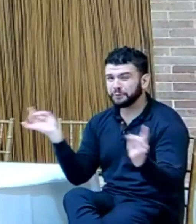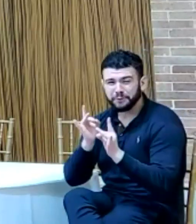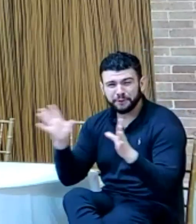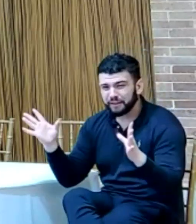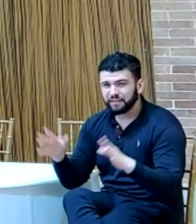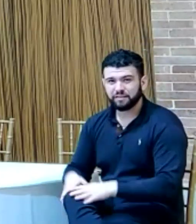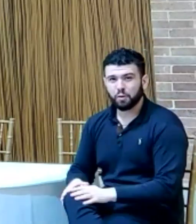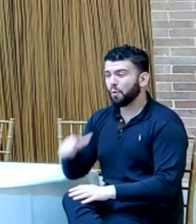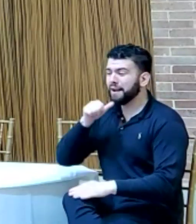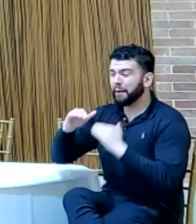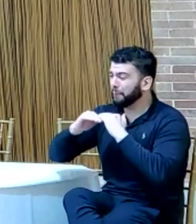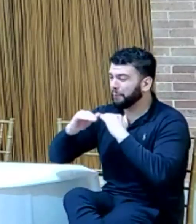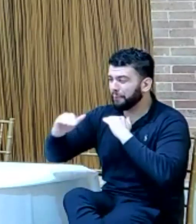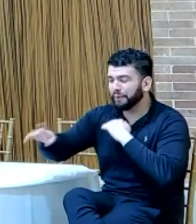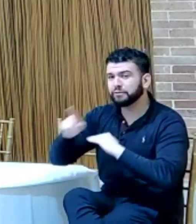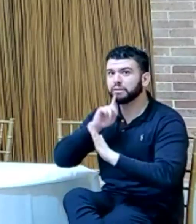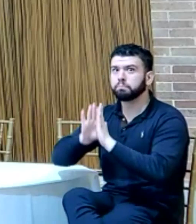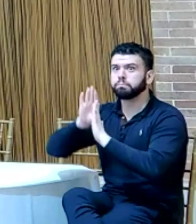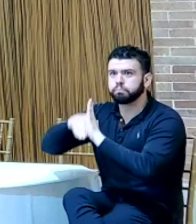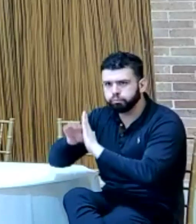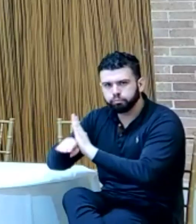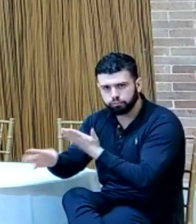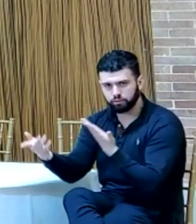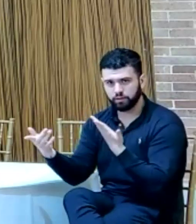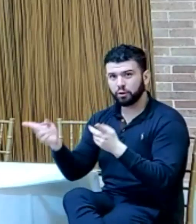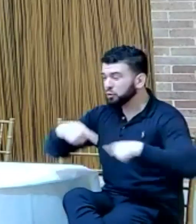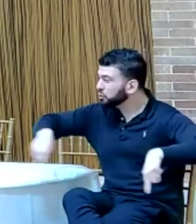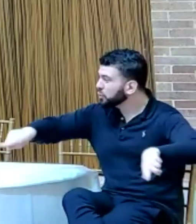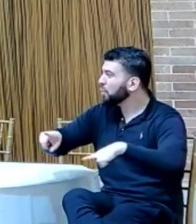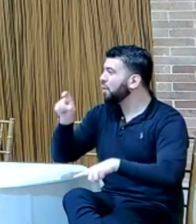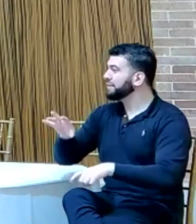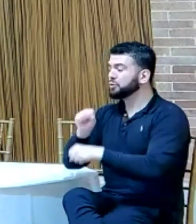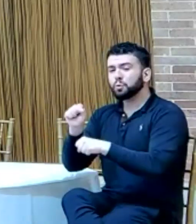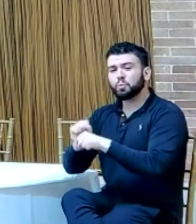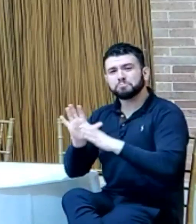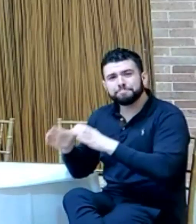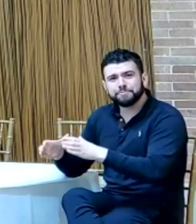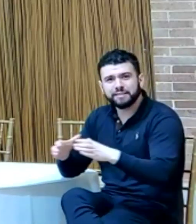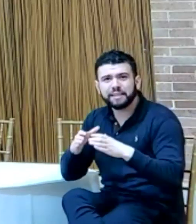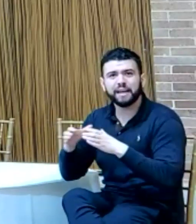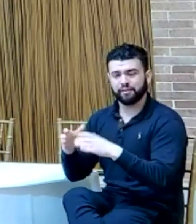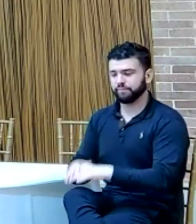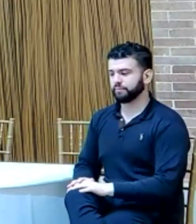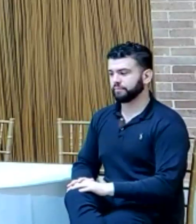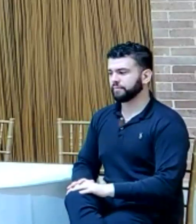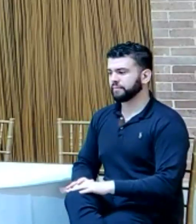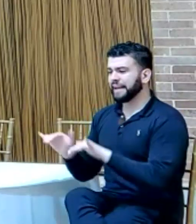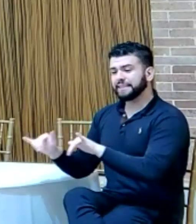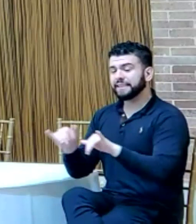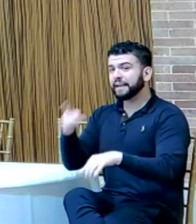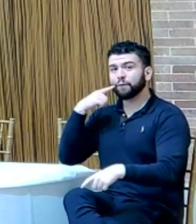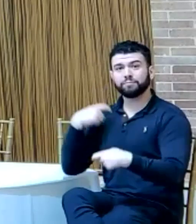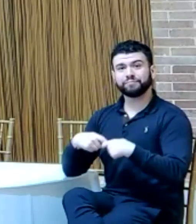stayed the course and so it takes all of us to try to get us back on track the same thing goes for Lettin X families as